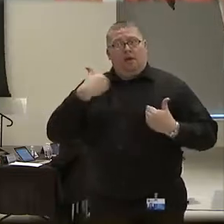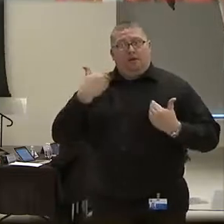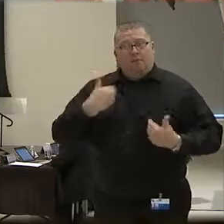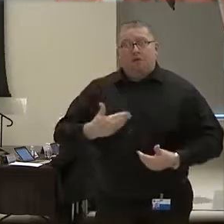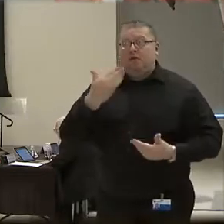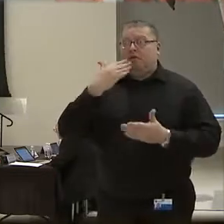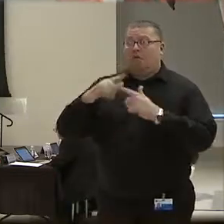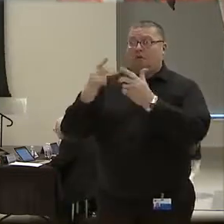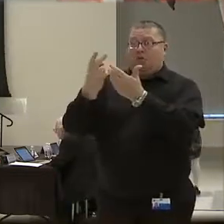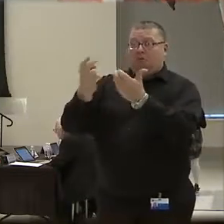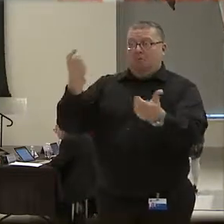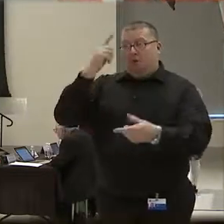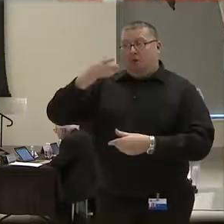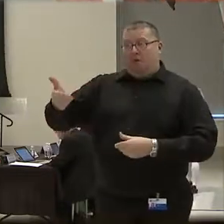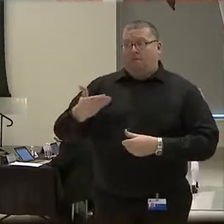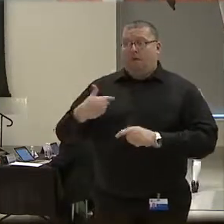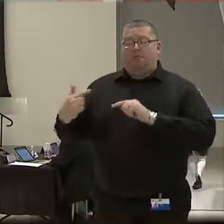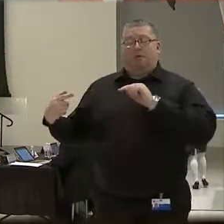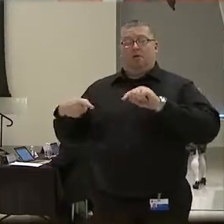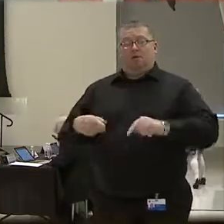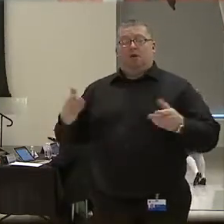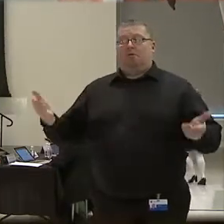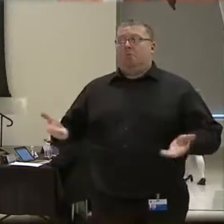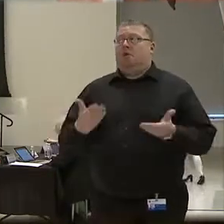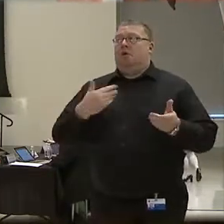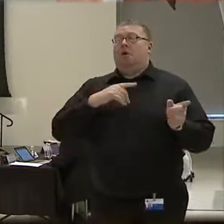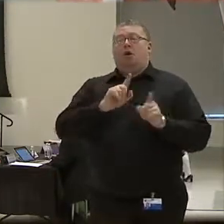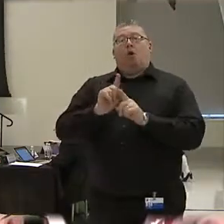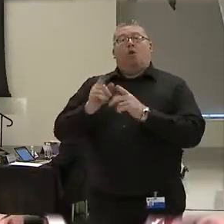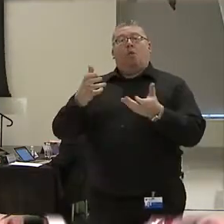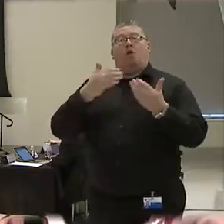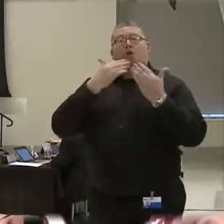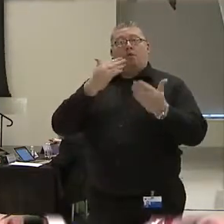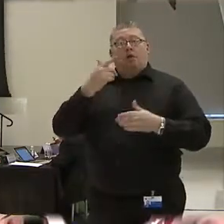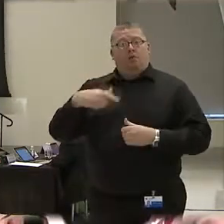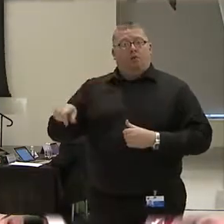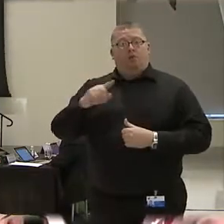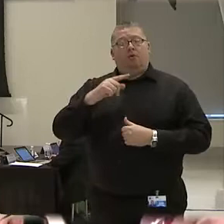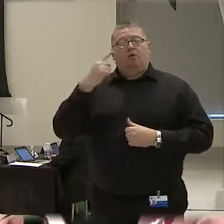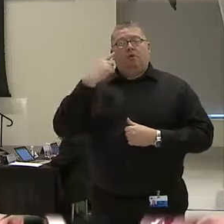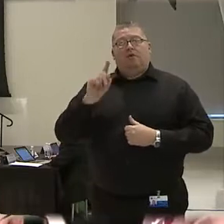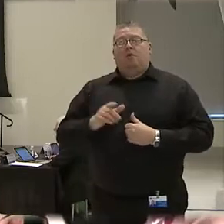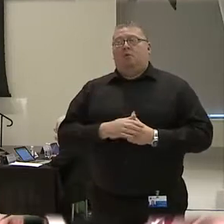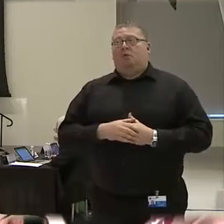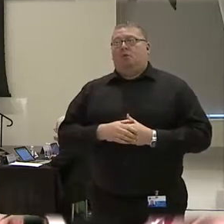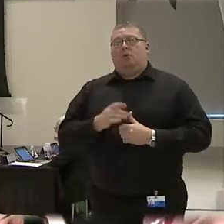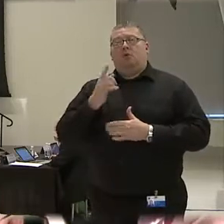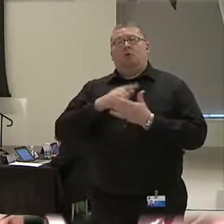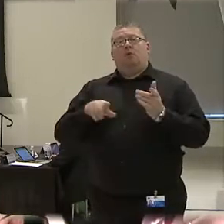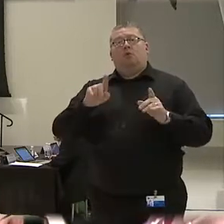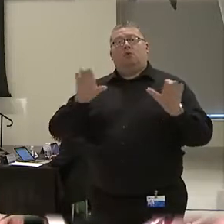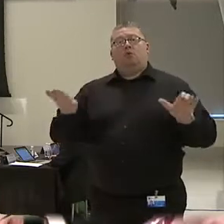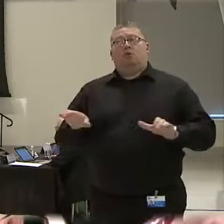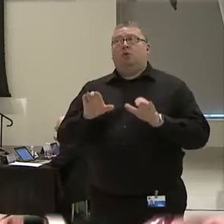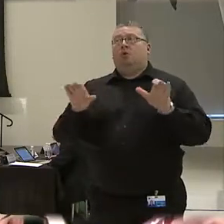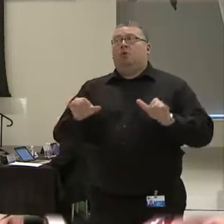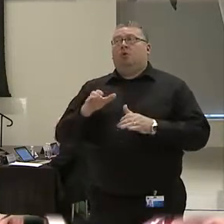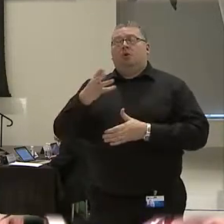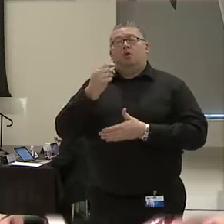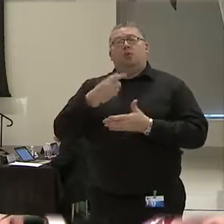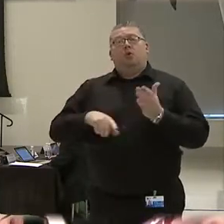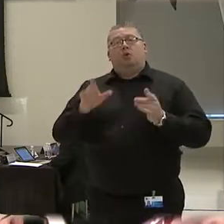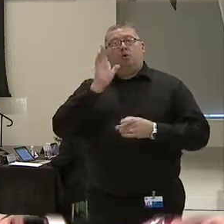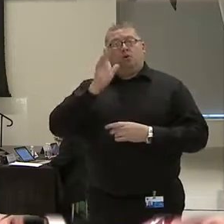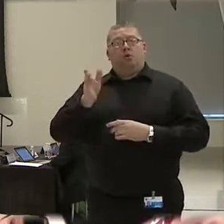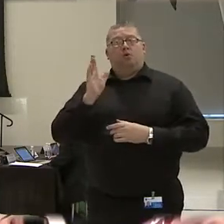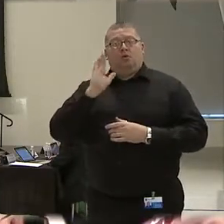panel for inviting me. And I also want to thank you for what you're doing and what you're going to go